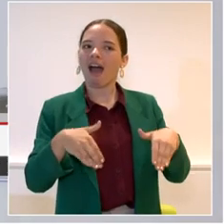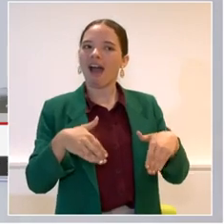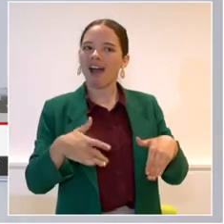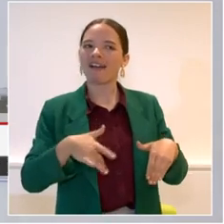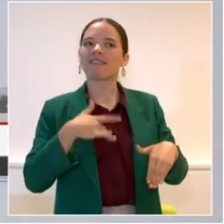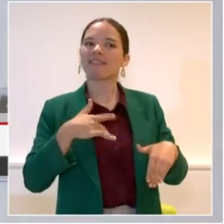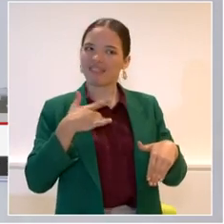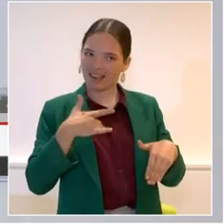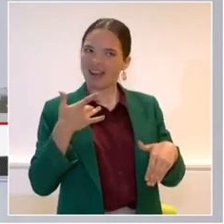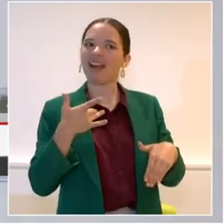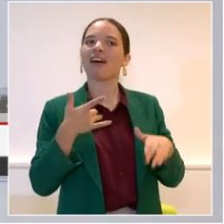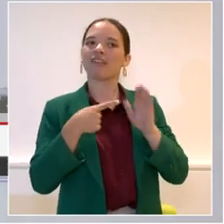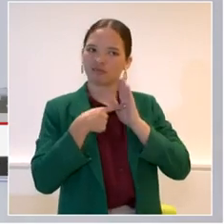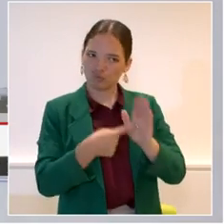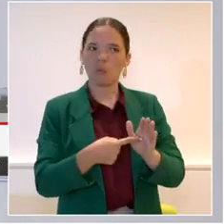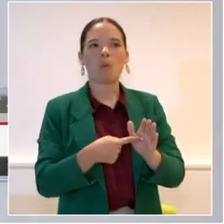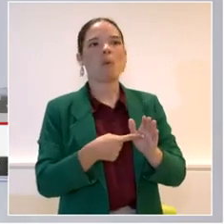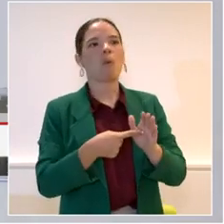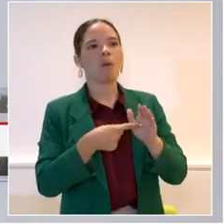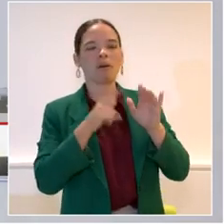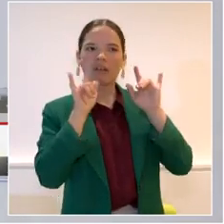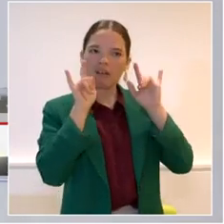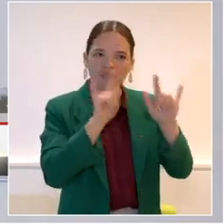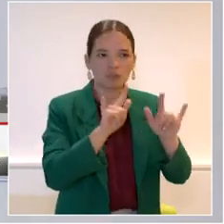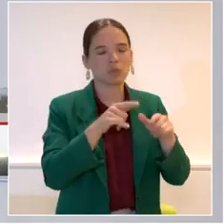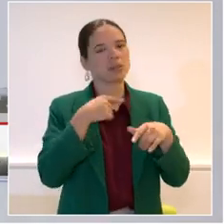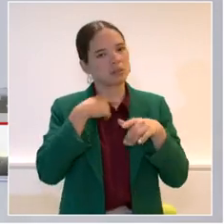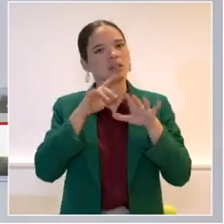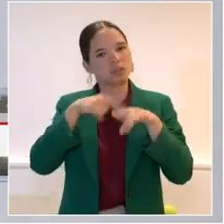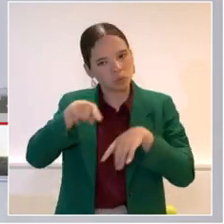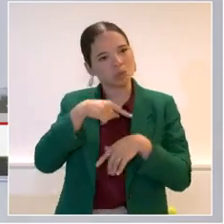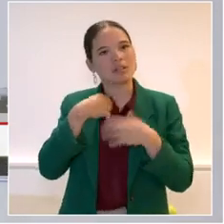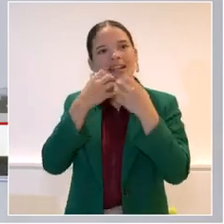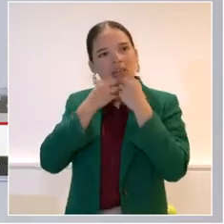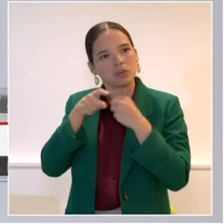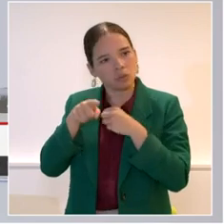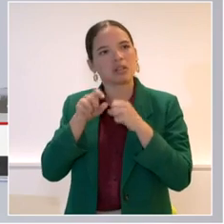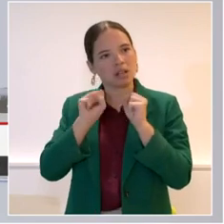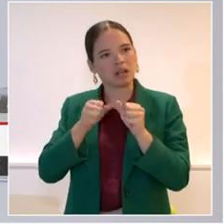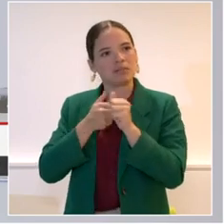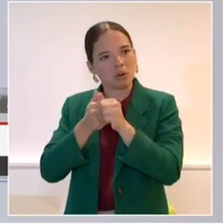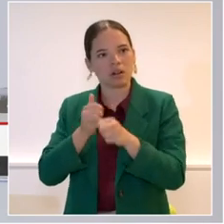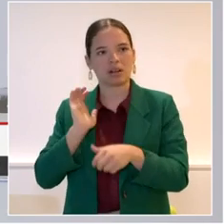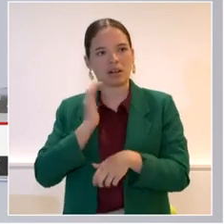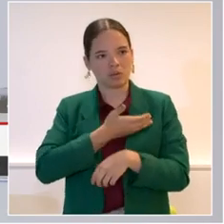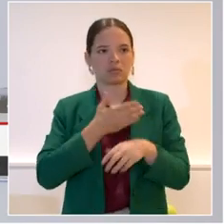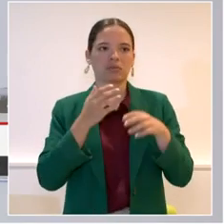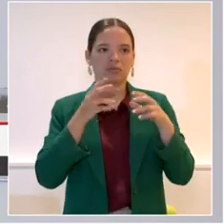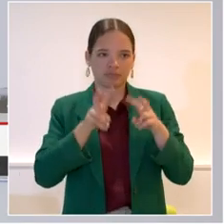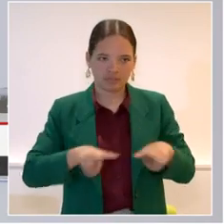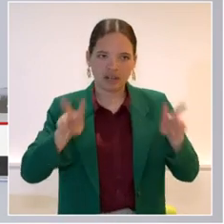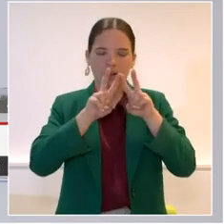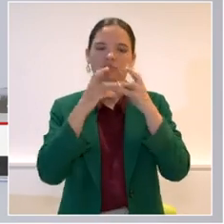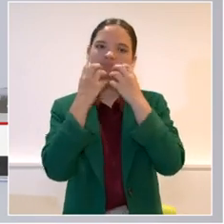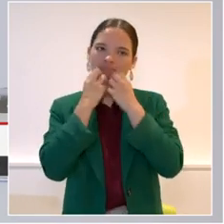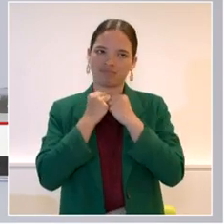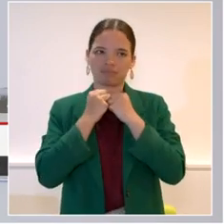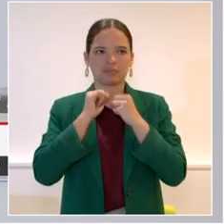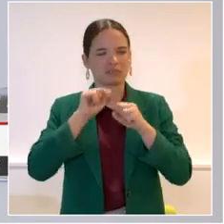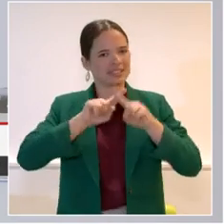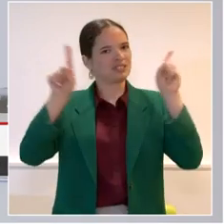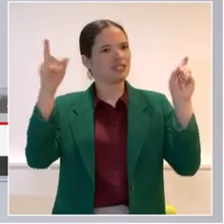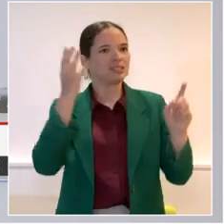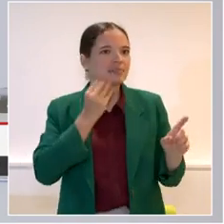Louis George said, we love you, we care about you, that's consistent with our values. It creates a different experience and it sends a